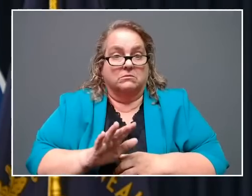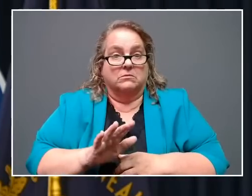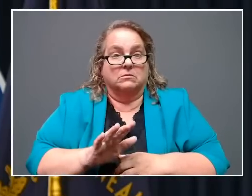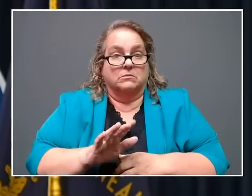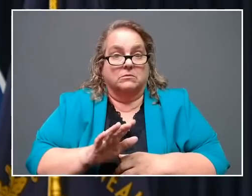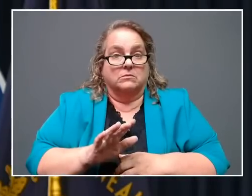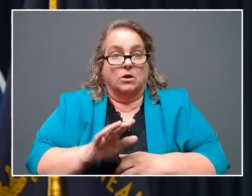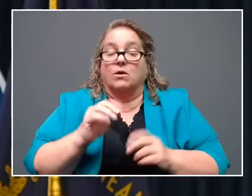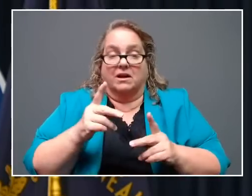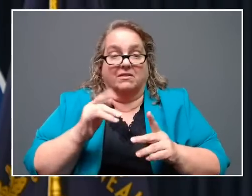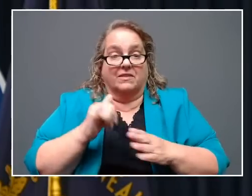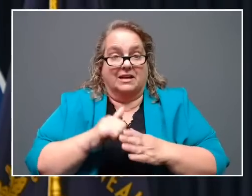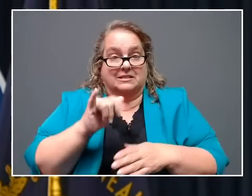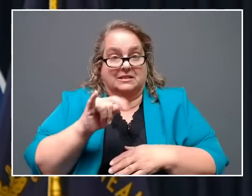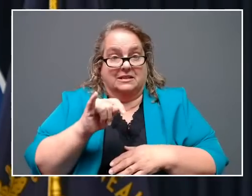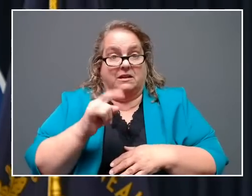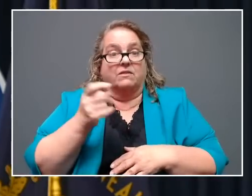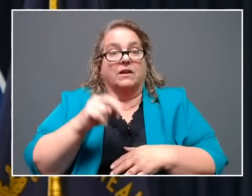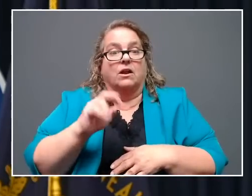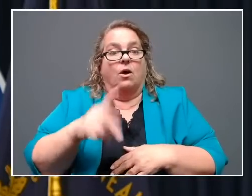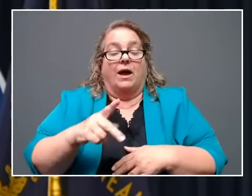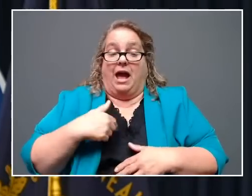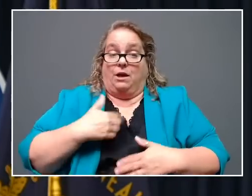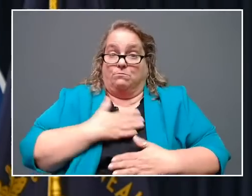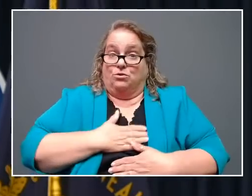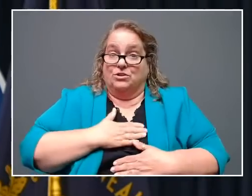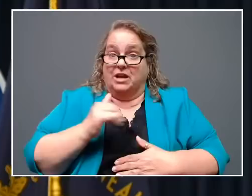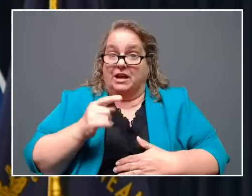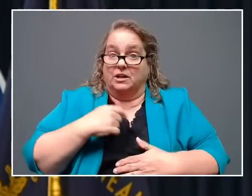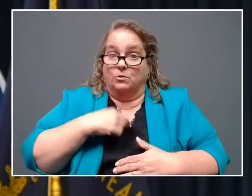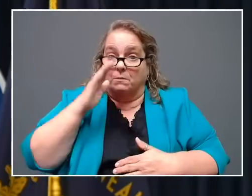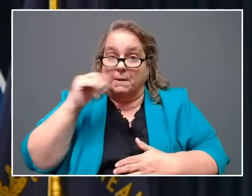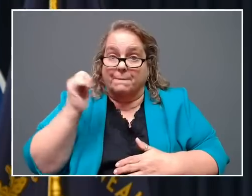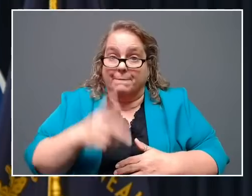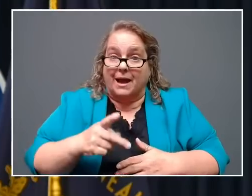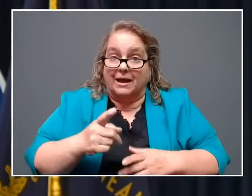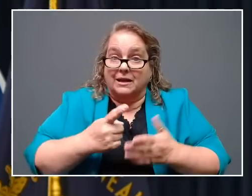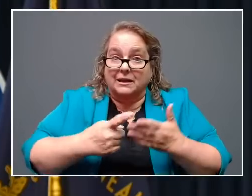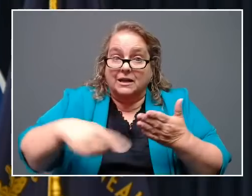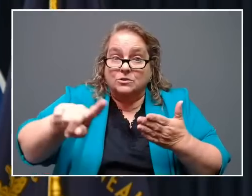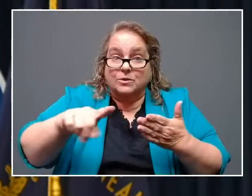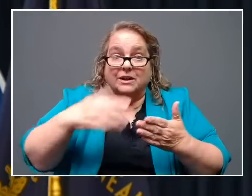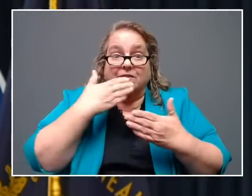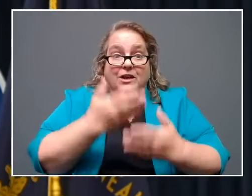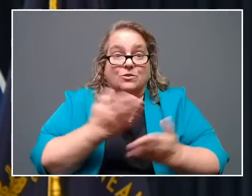I appreciate it. We will be back next week. Thank you all very much.